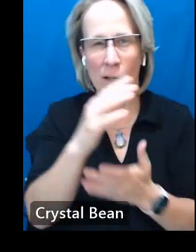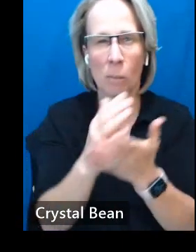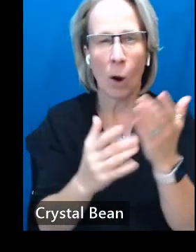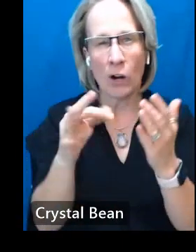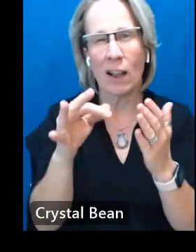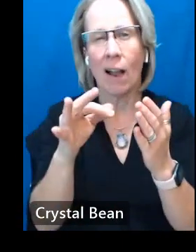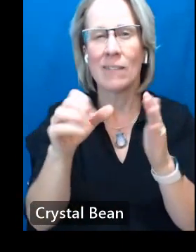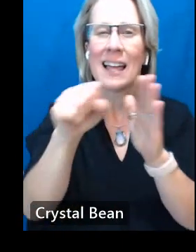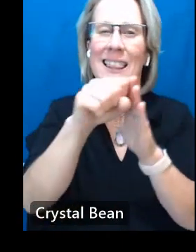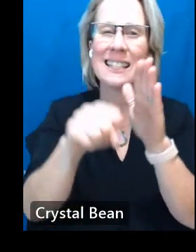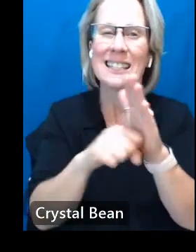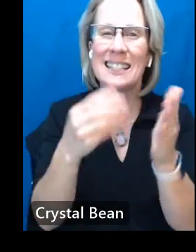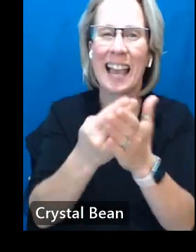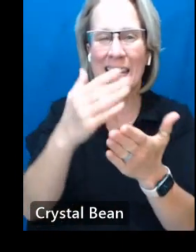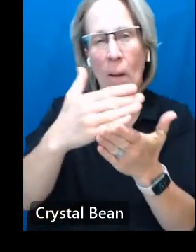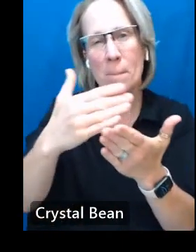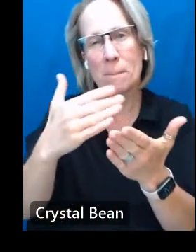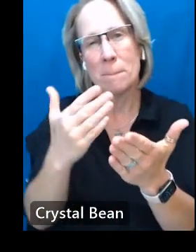find it 636.